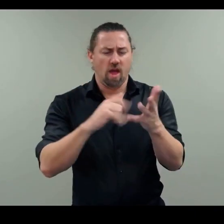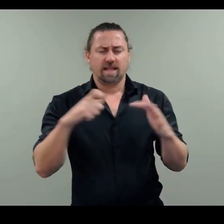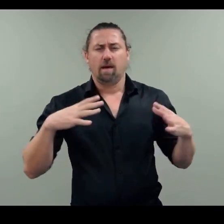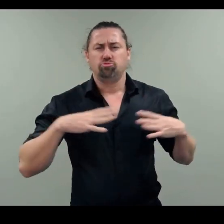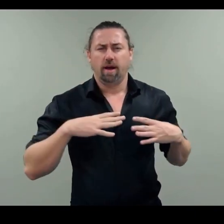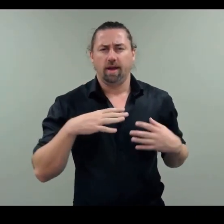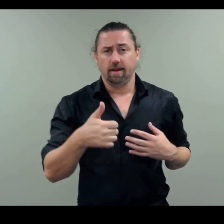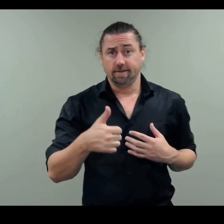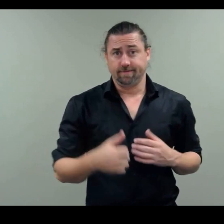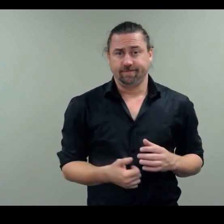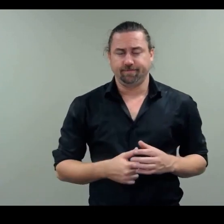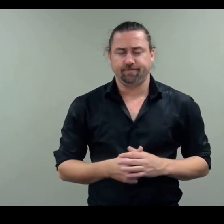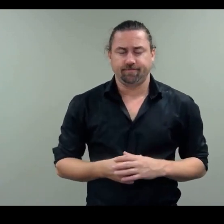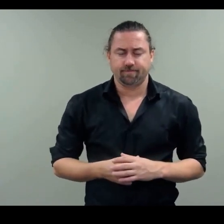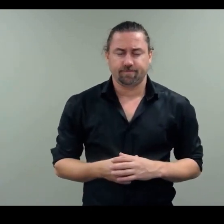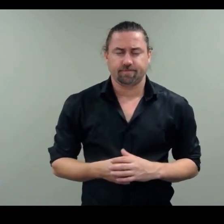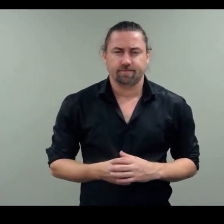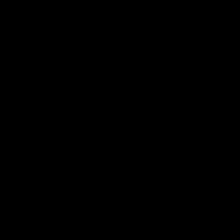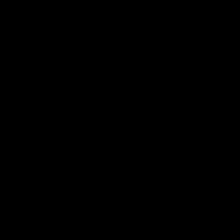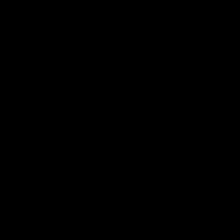Let's have 30 seconds of rest.